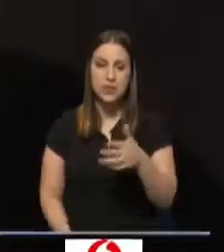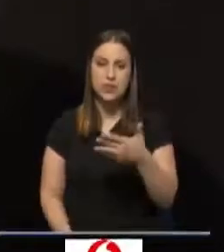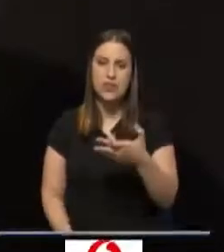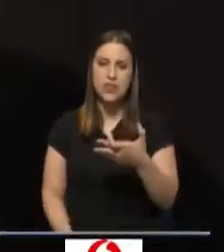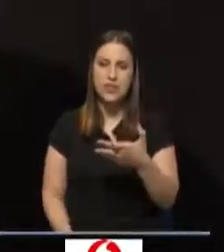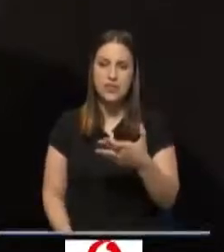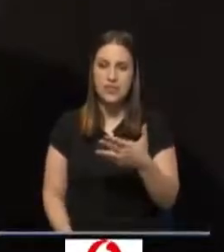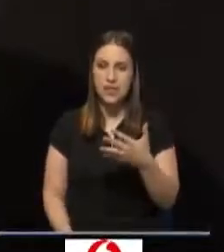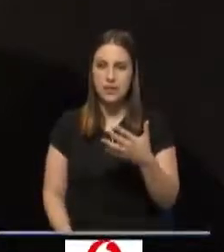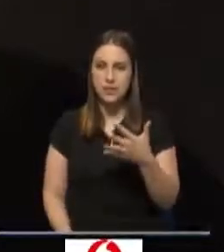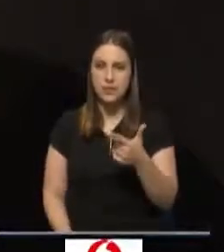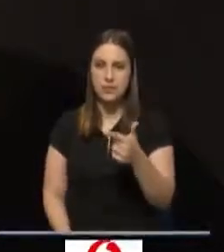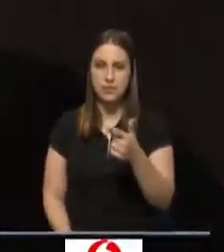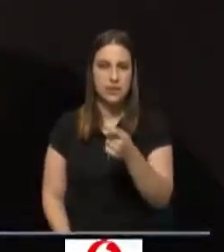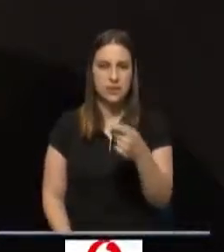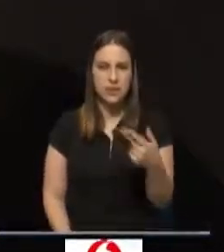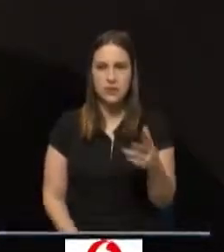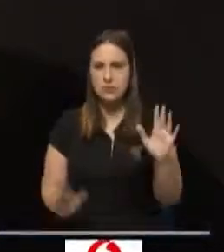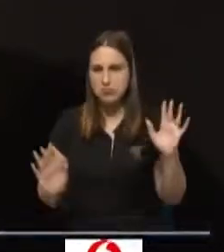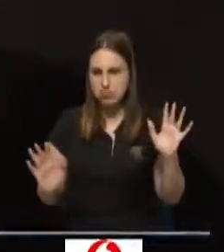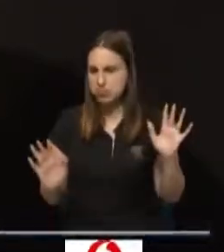a fortune,